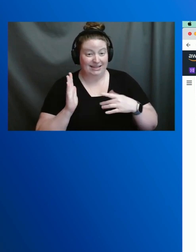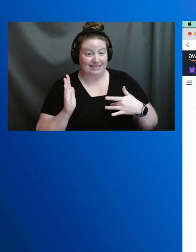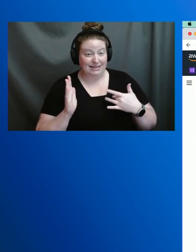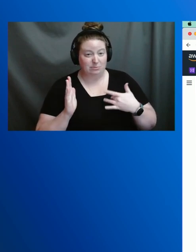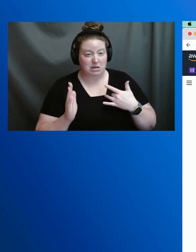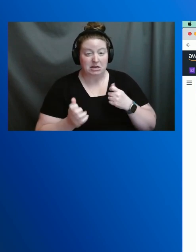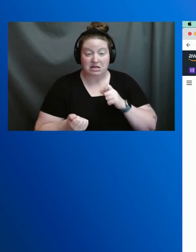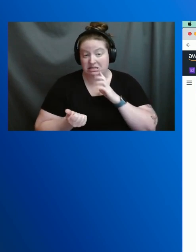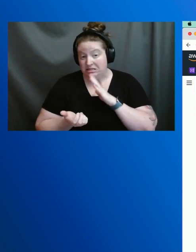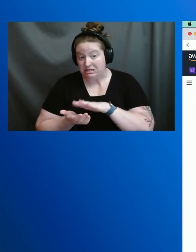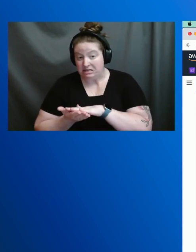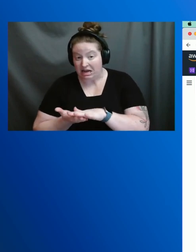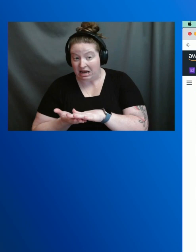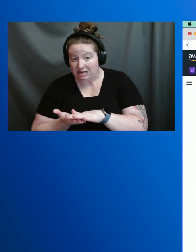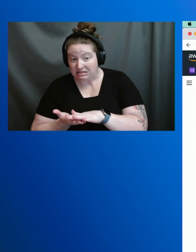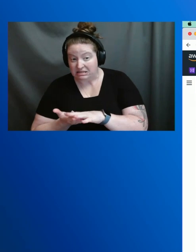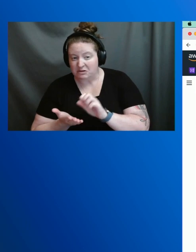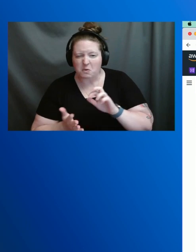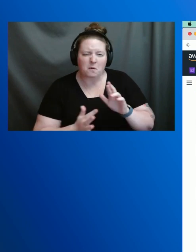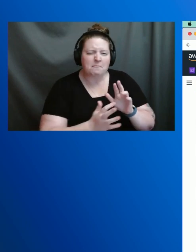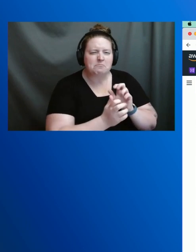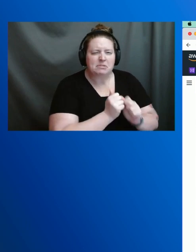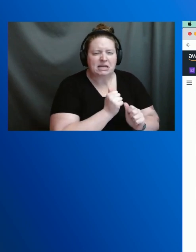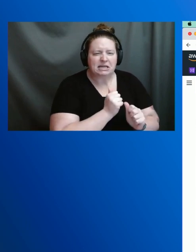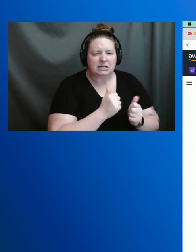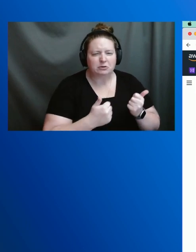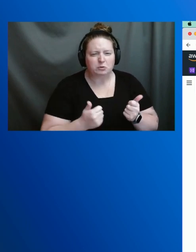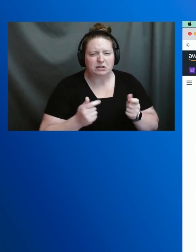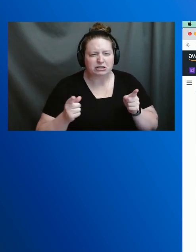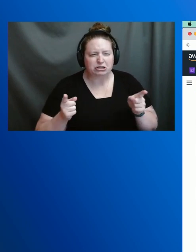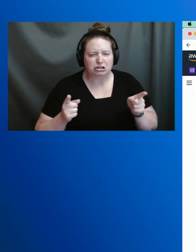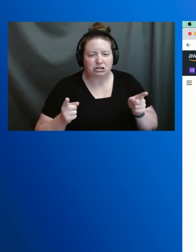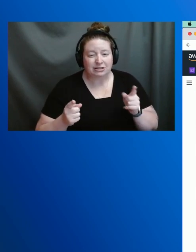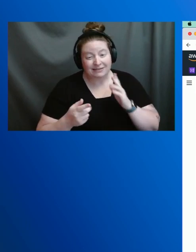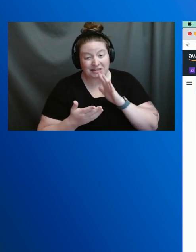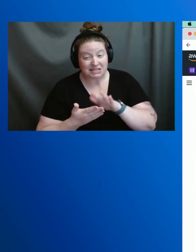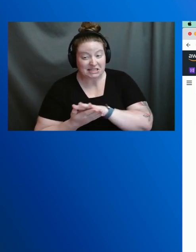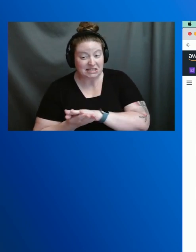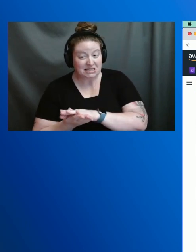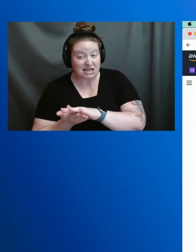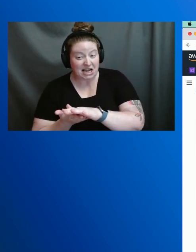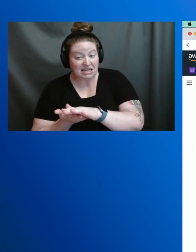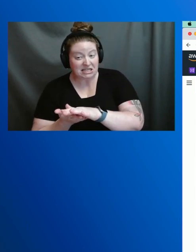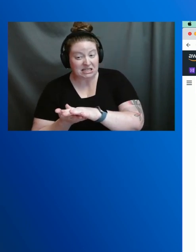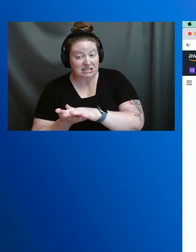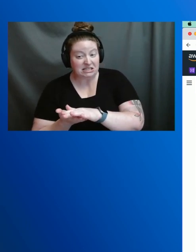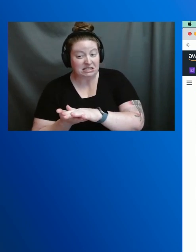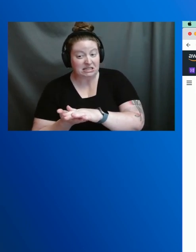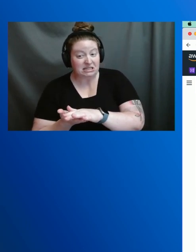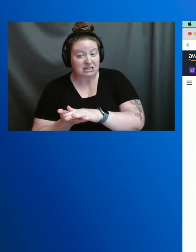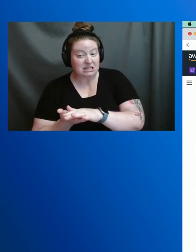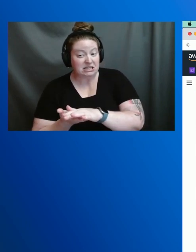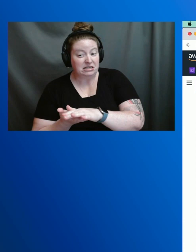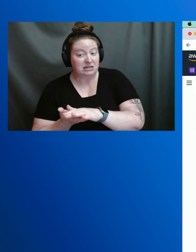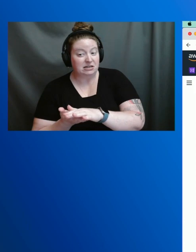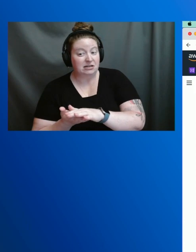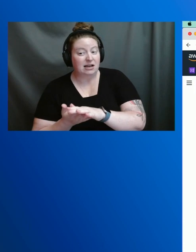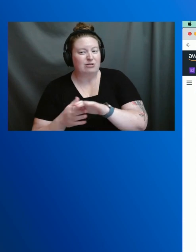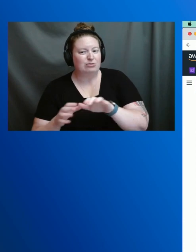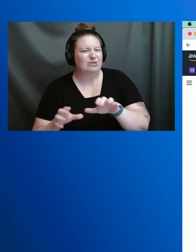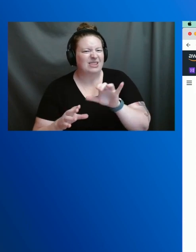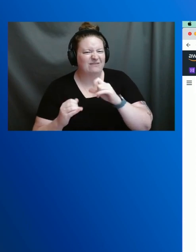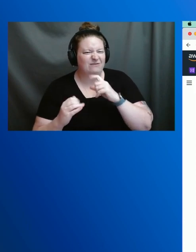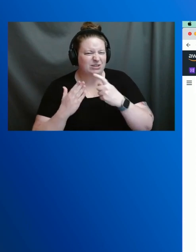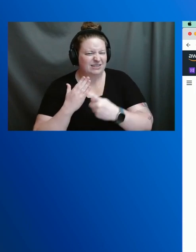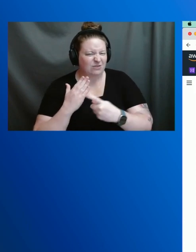nice or is it mean, right? If it's nice, then I'm going to do something, and I'm going to put that in the default because I think by